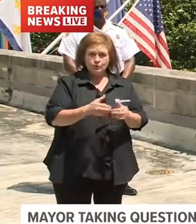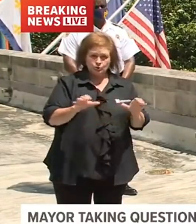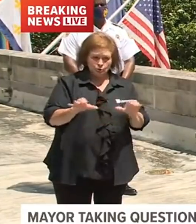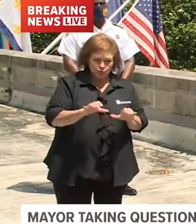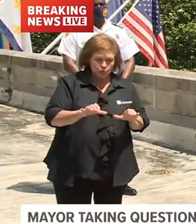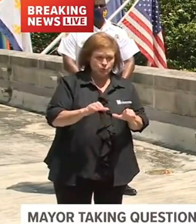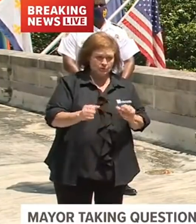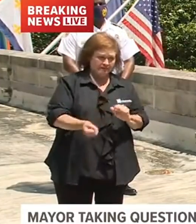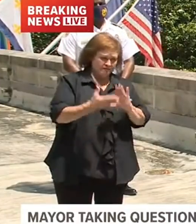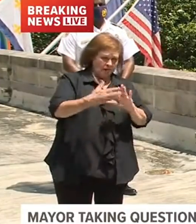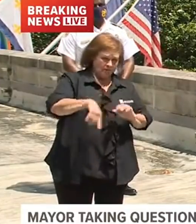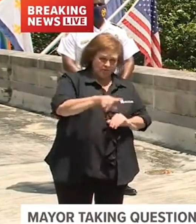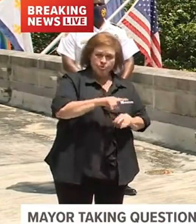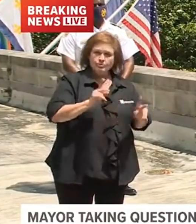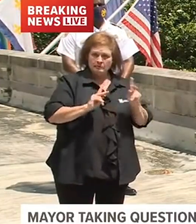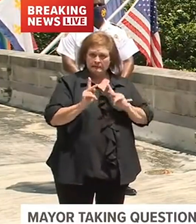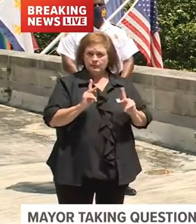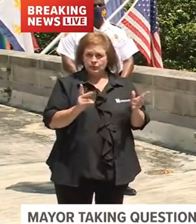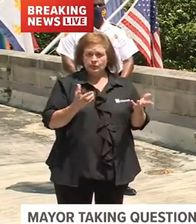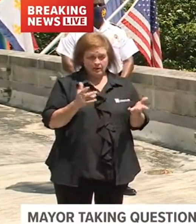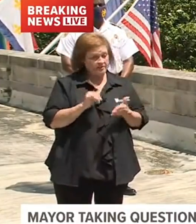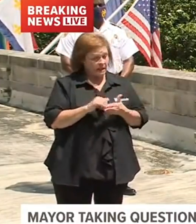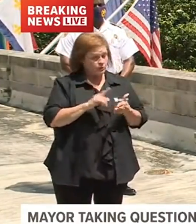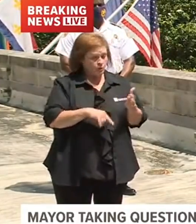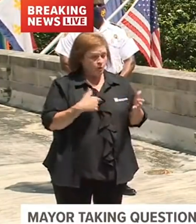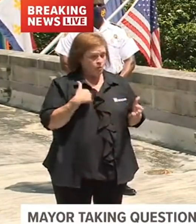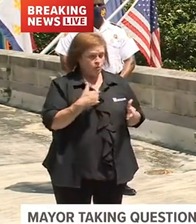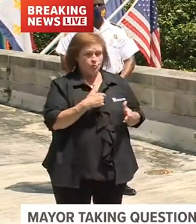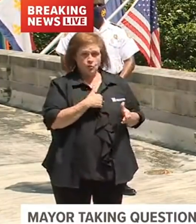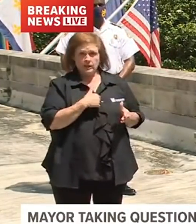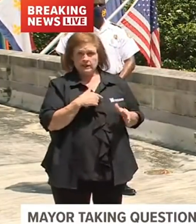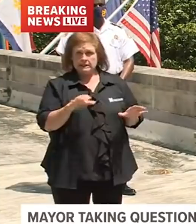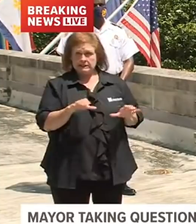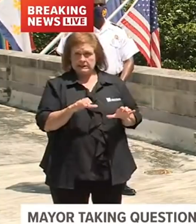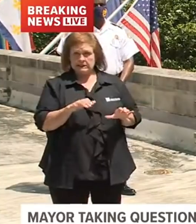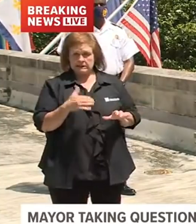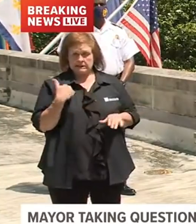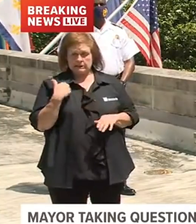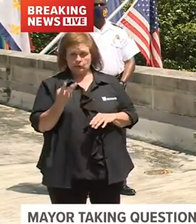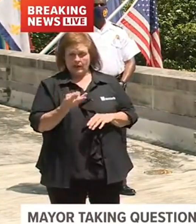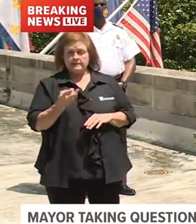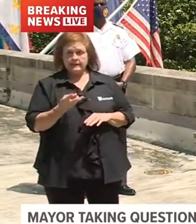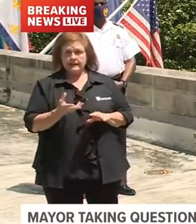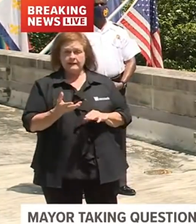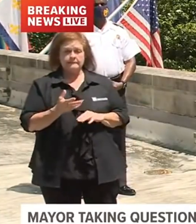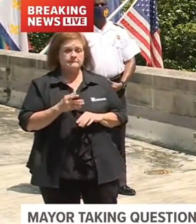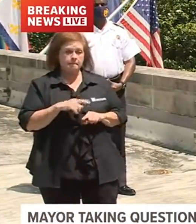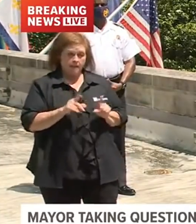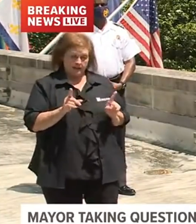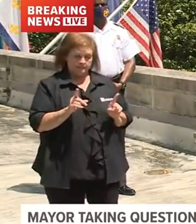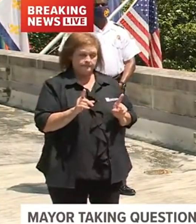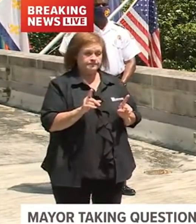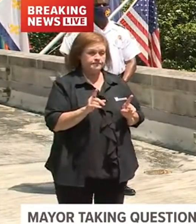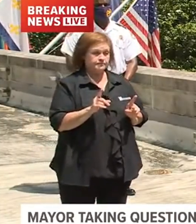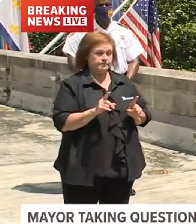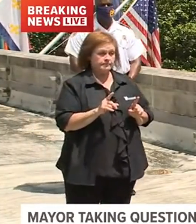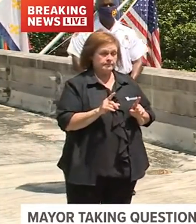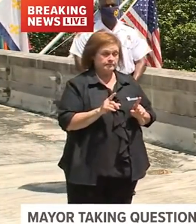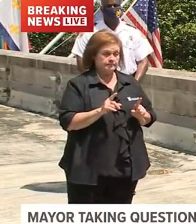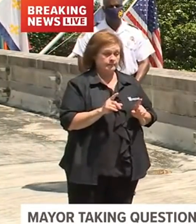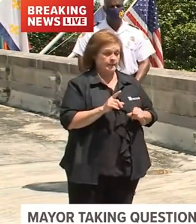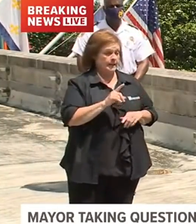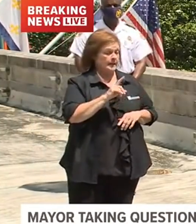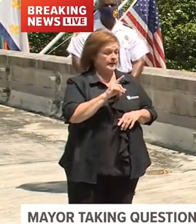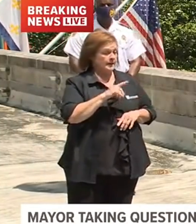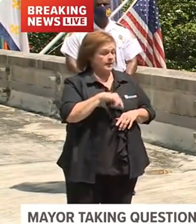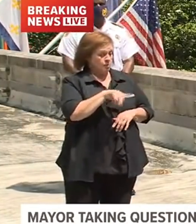policing practices, and that's exactly what was demonstrated on Wednesday. But let me tell you, effective policing